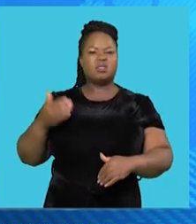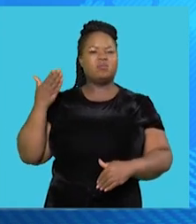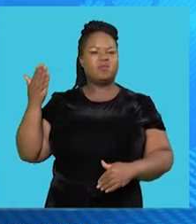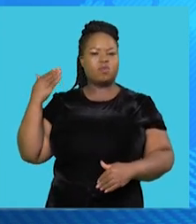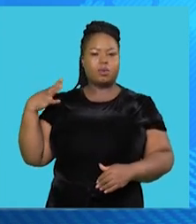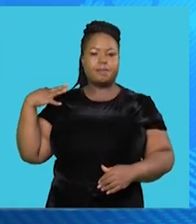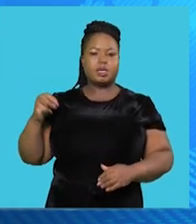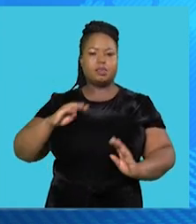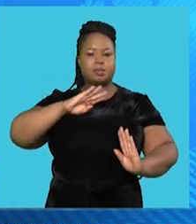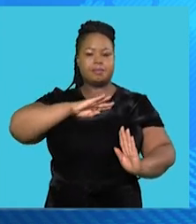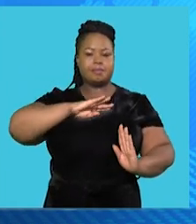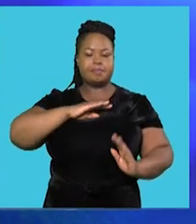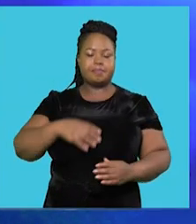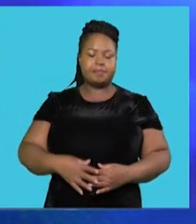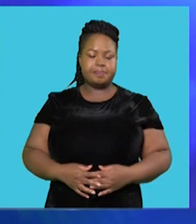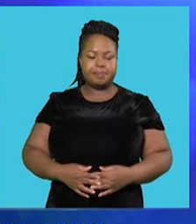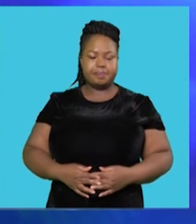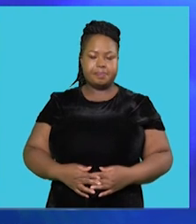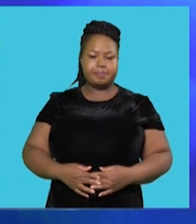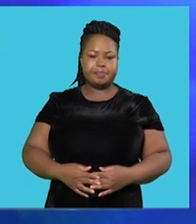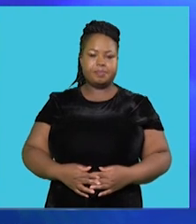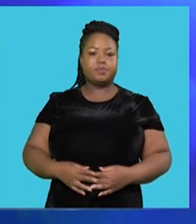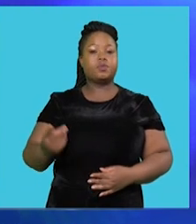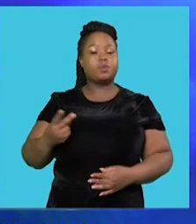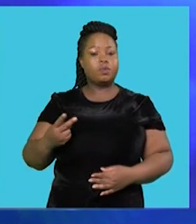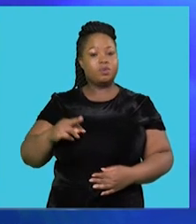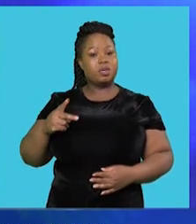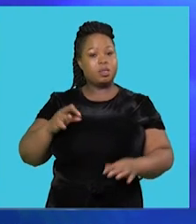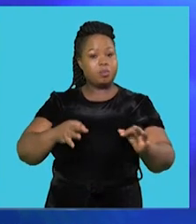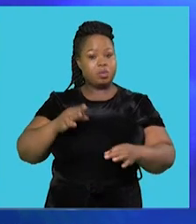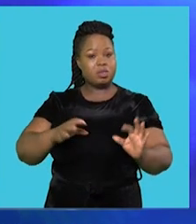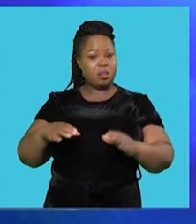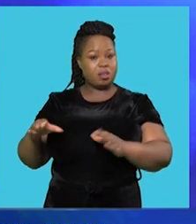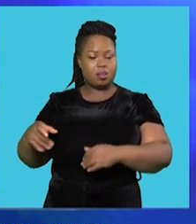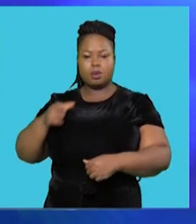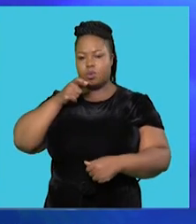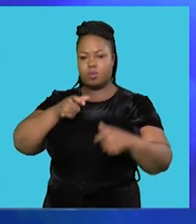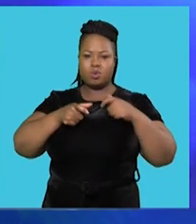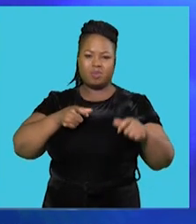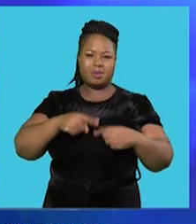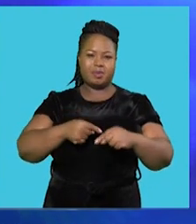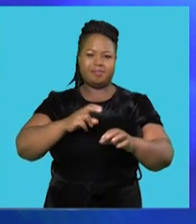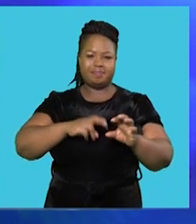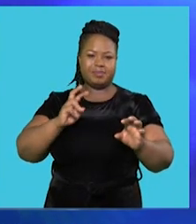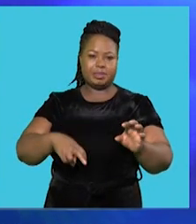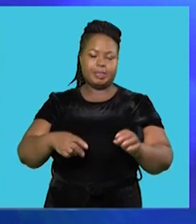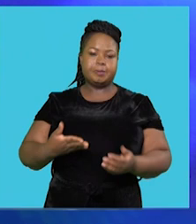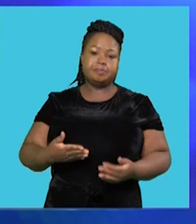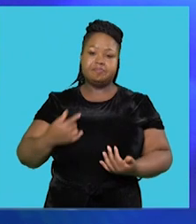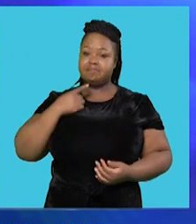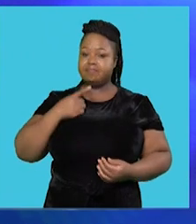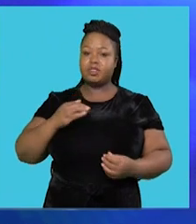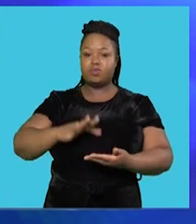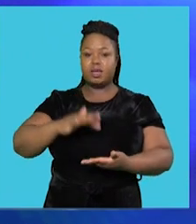the Minister of Defence. Kusenjalo imibutho emininzi yezopolitiko iphefumle ngorhoxa kukaMapisa-Nqakula.